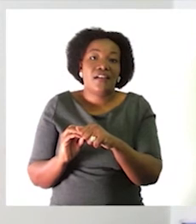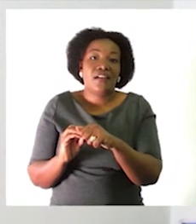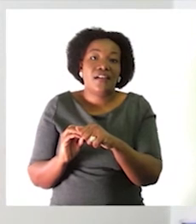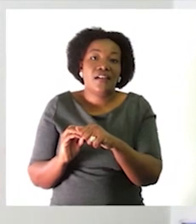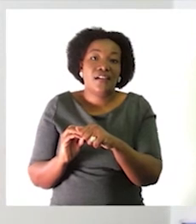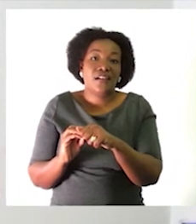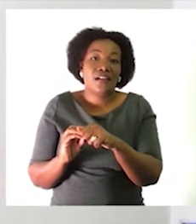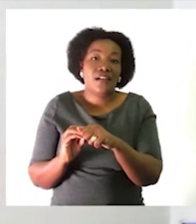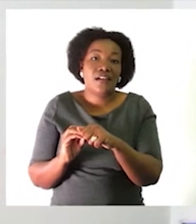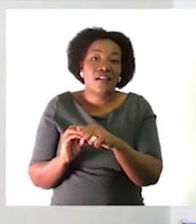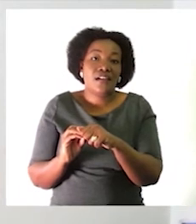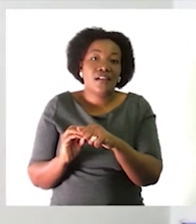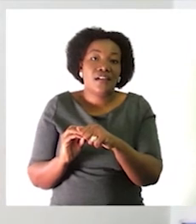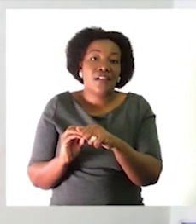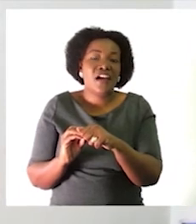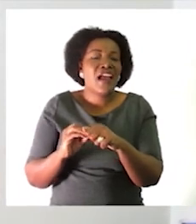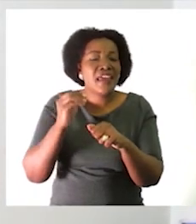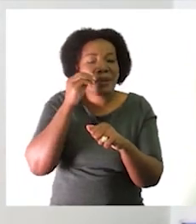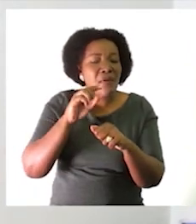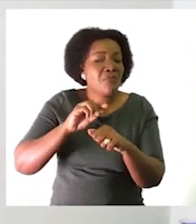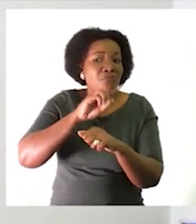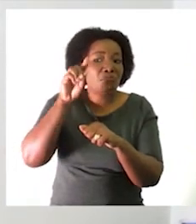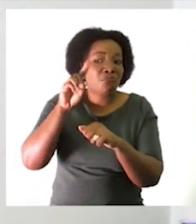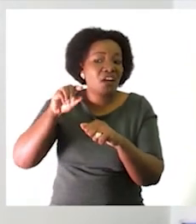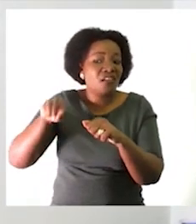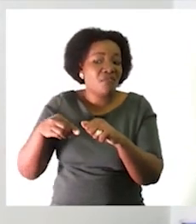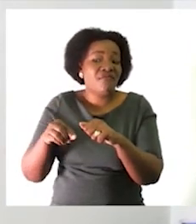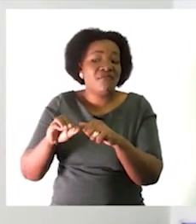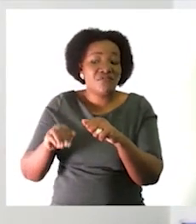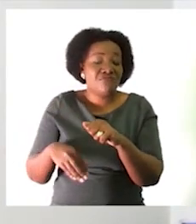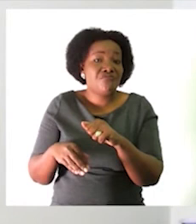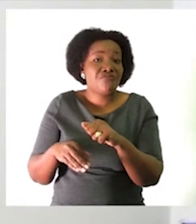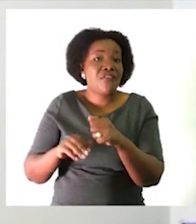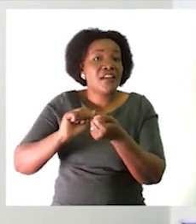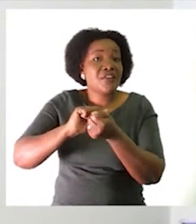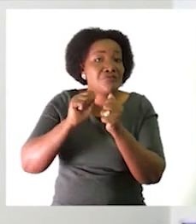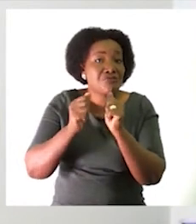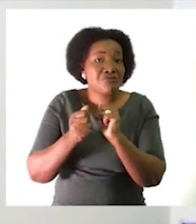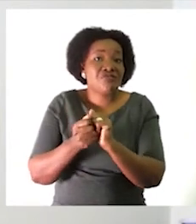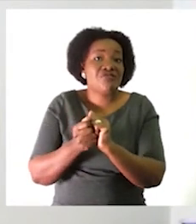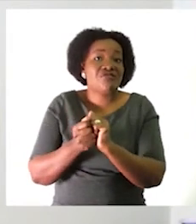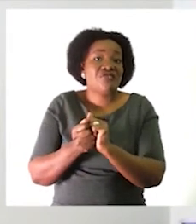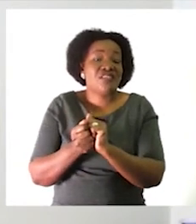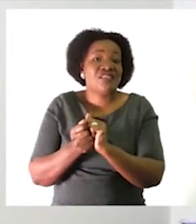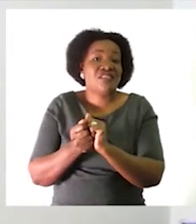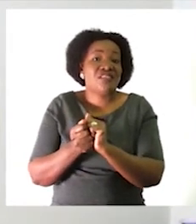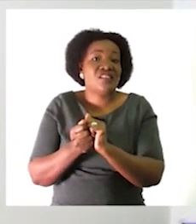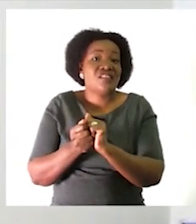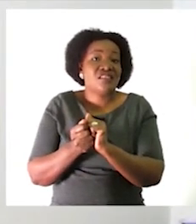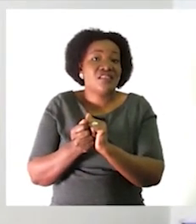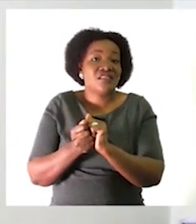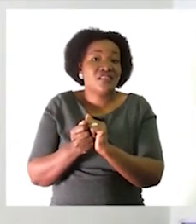After we jump the comma, we remove the dollar sign because we are changing. We are converting